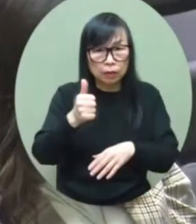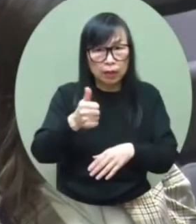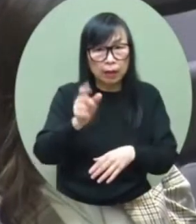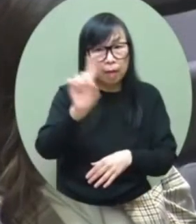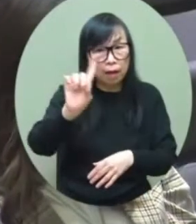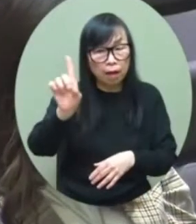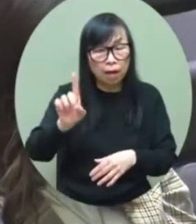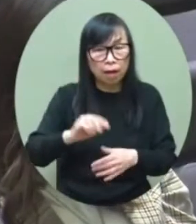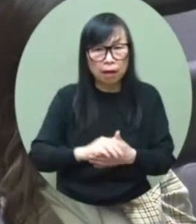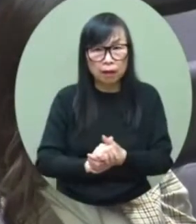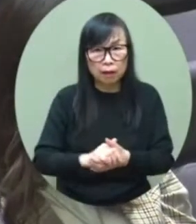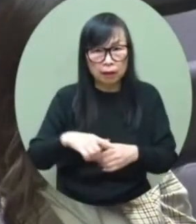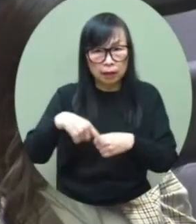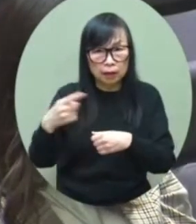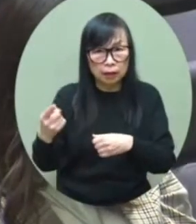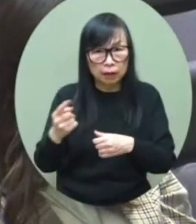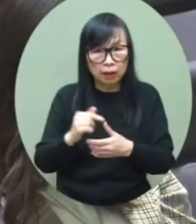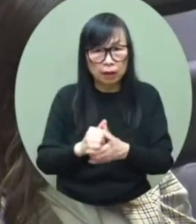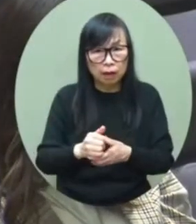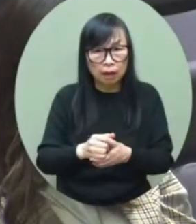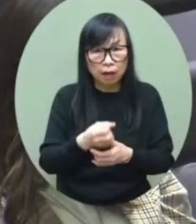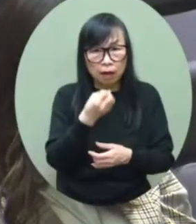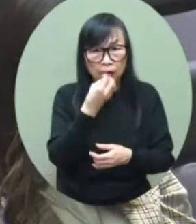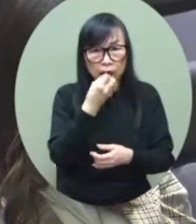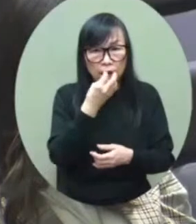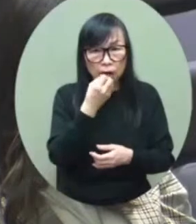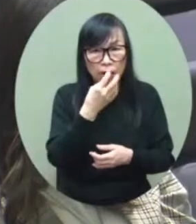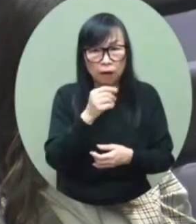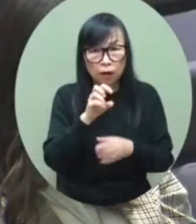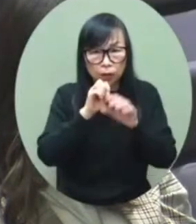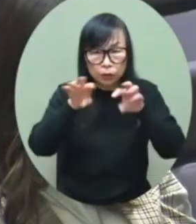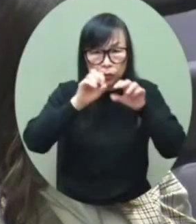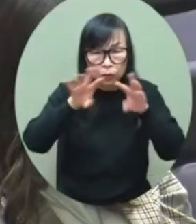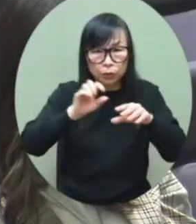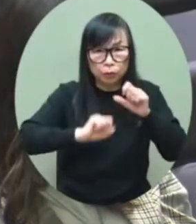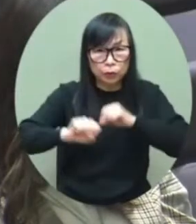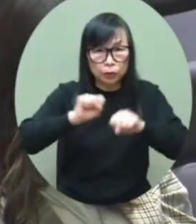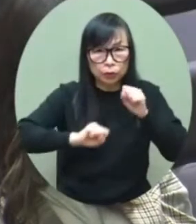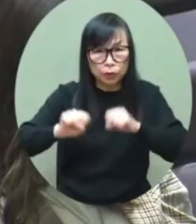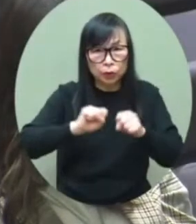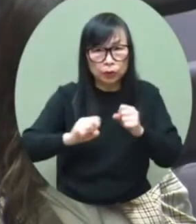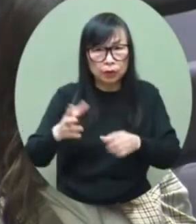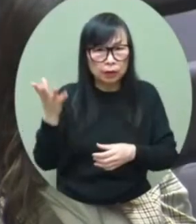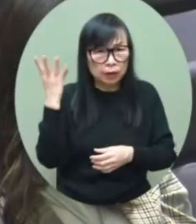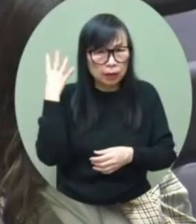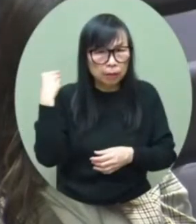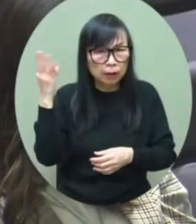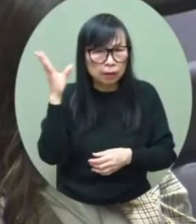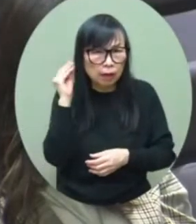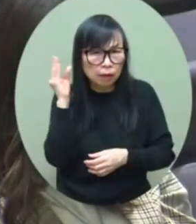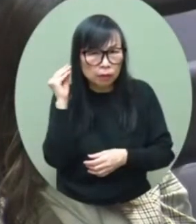Shenzhen authority about the Hello Hong Kong promotion campaign? Yesterday, we have heard a lot